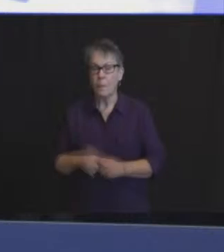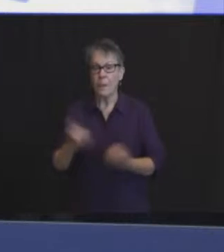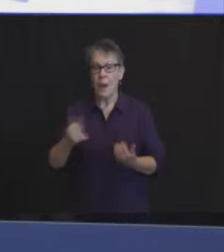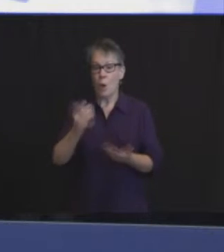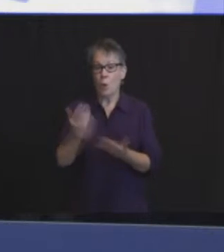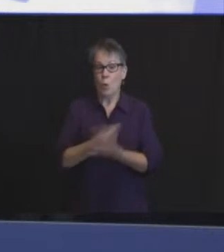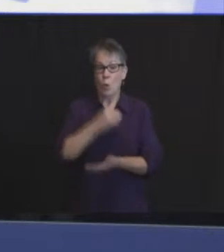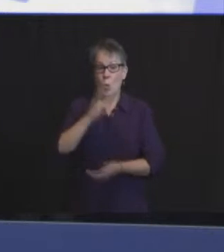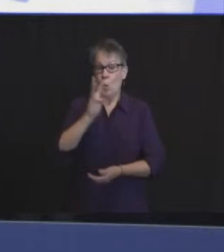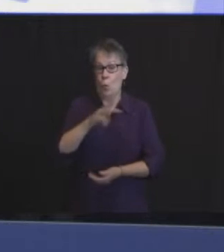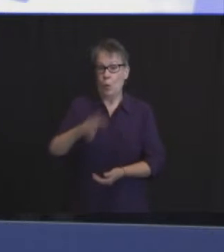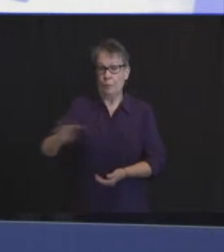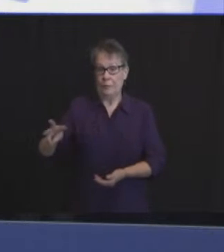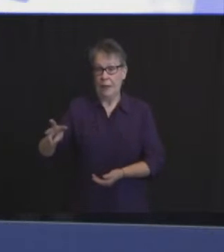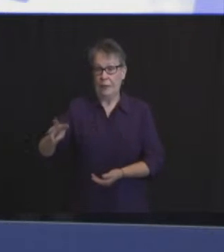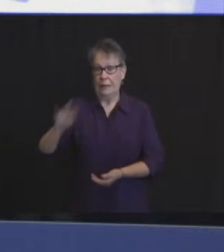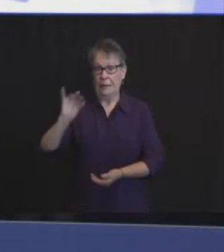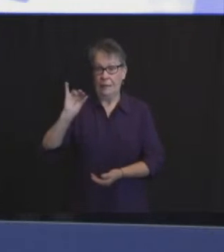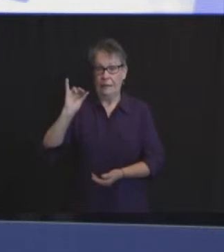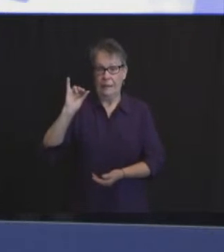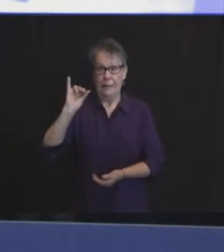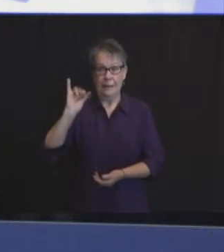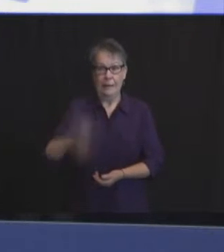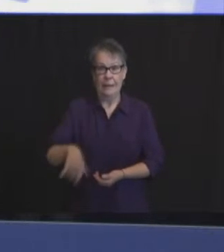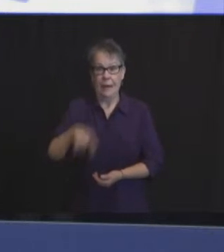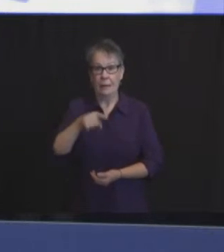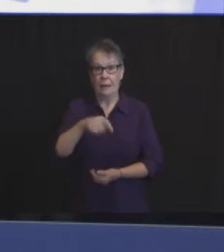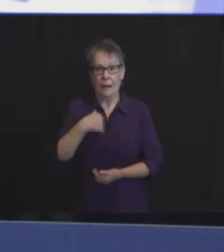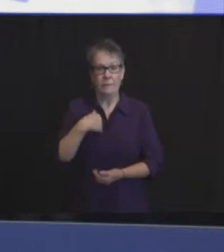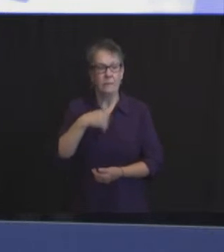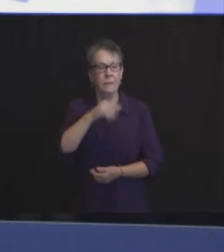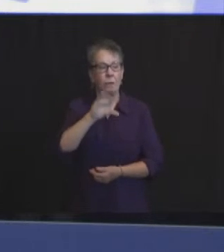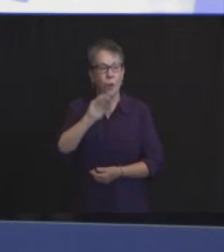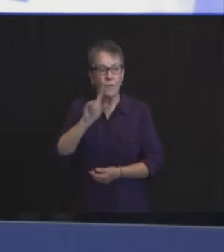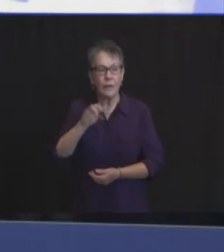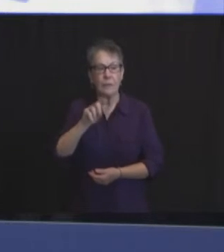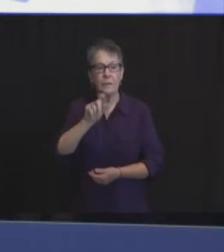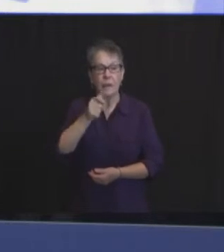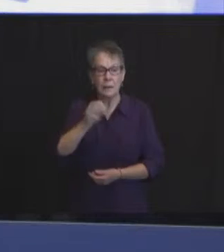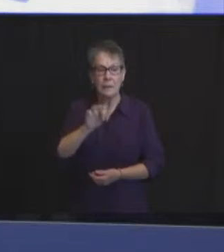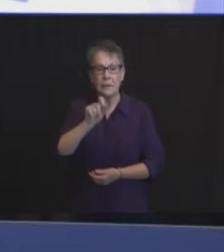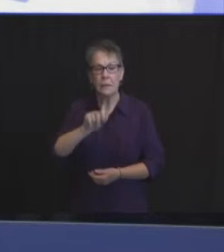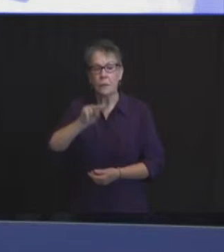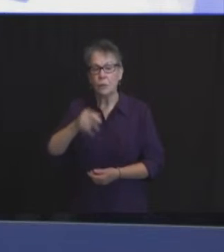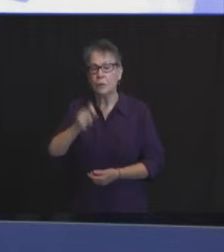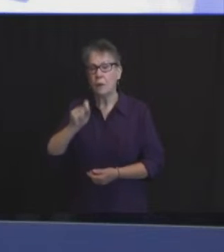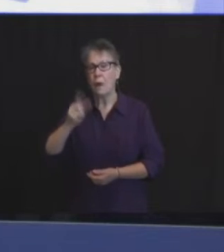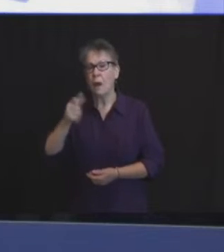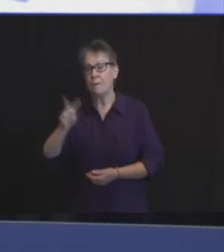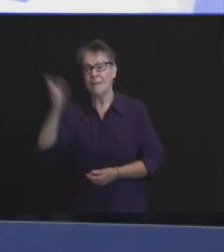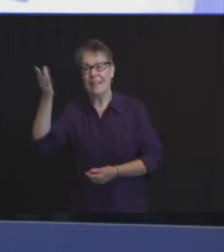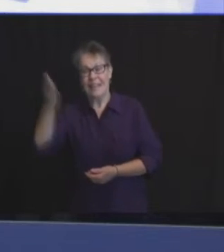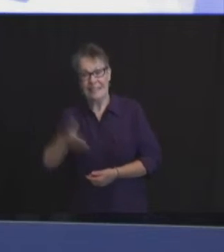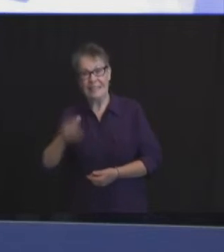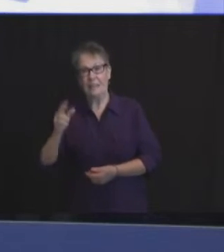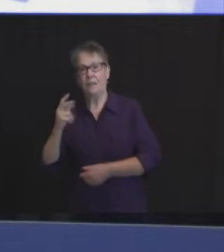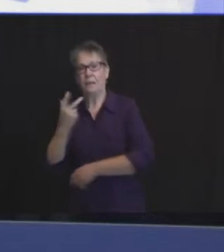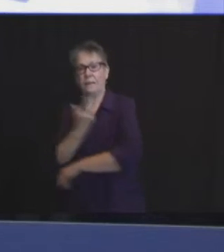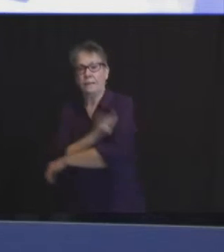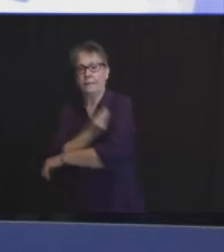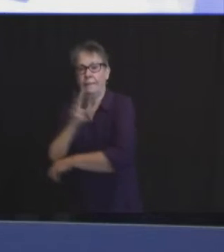214,433 doses have been administered. The dashboard, which will be updated daily, will include a breakdown